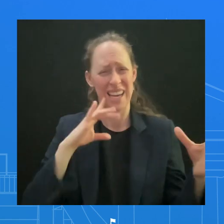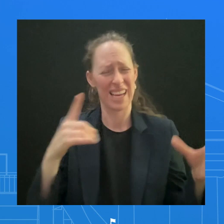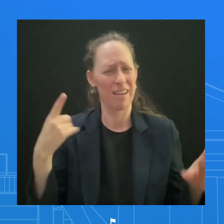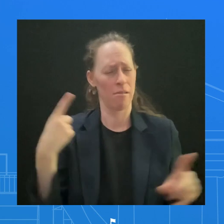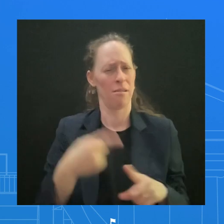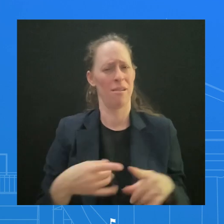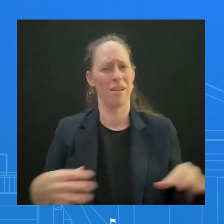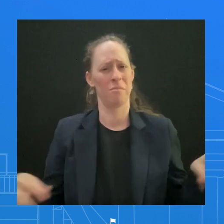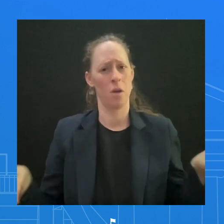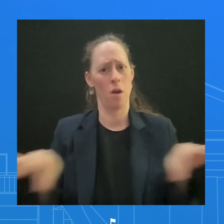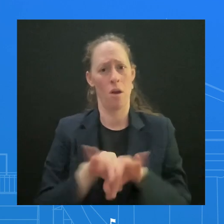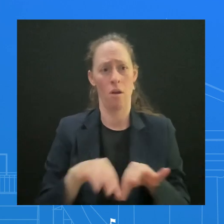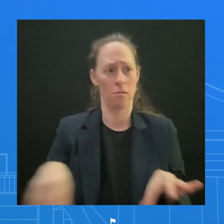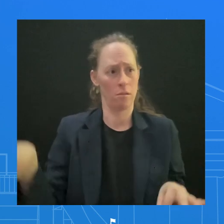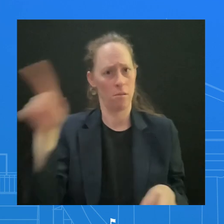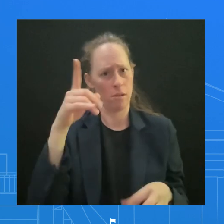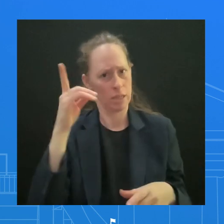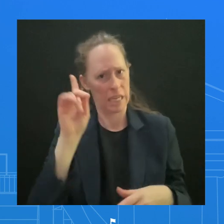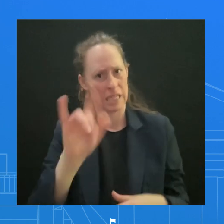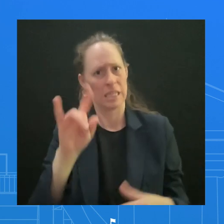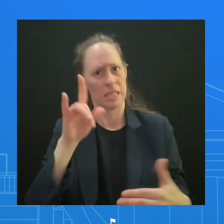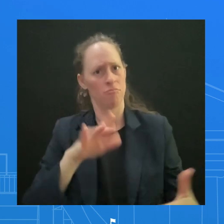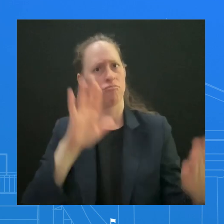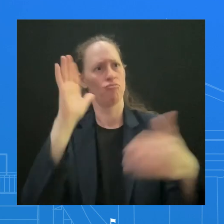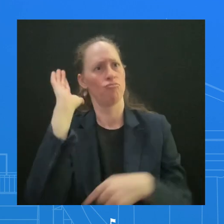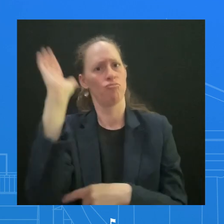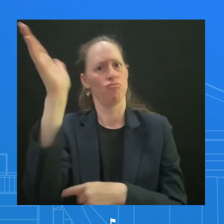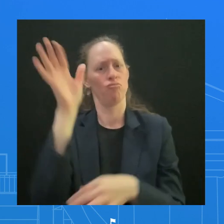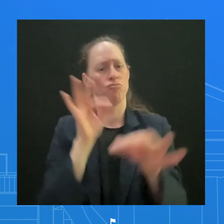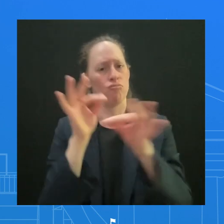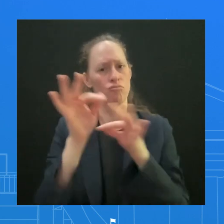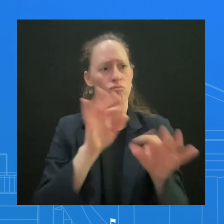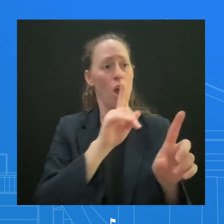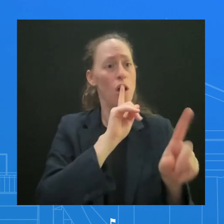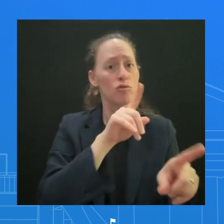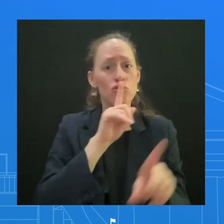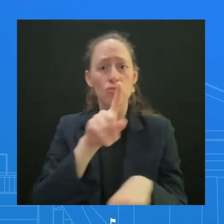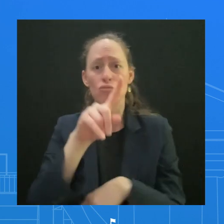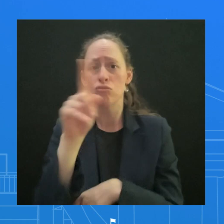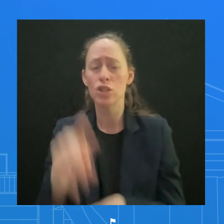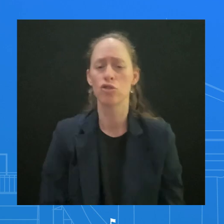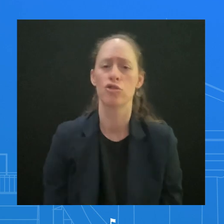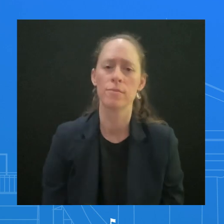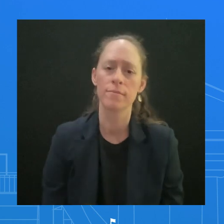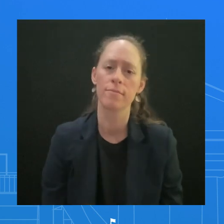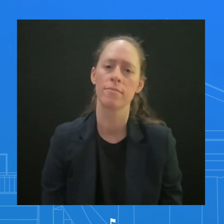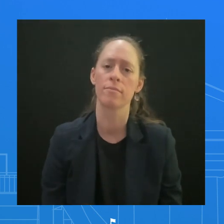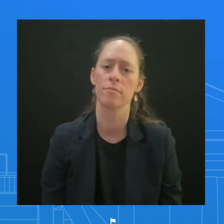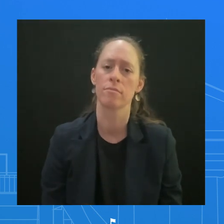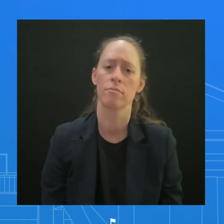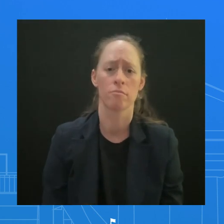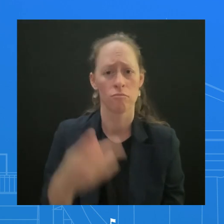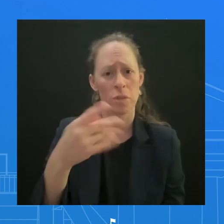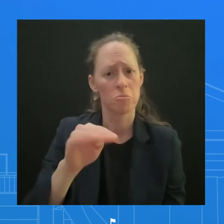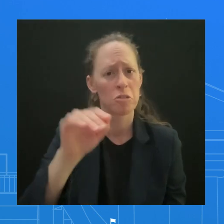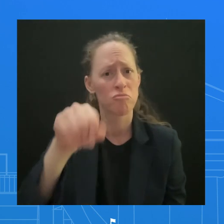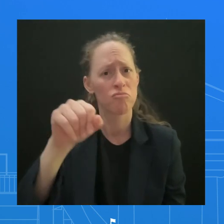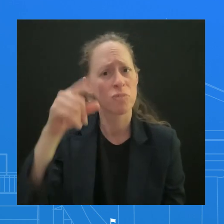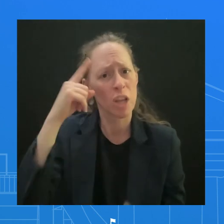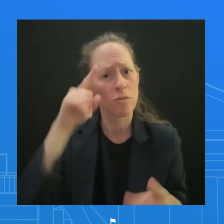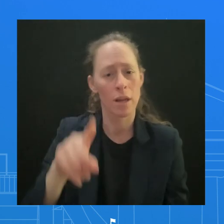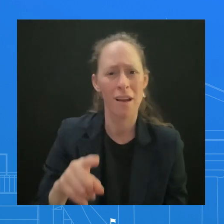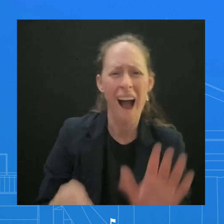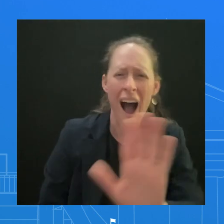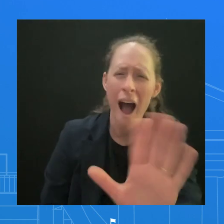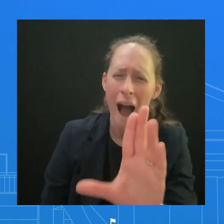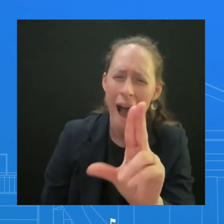out their discussions, and take some questions. And we're glad that Prime Minister Modi and his team felt the same way. And then, secondly, Jake's